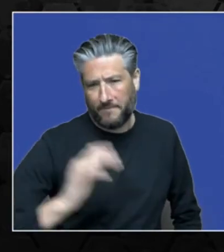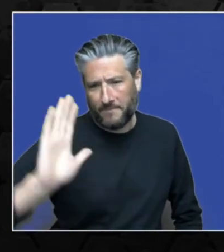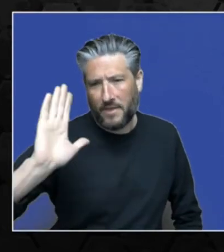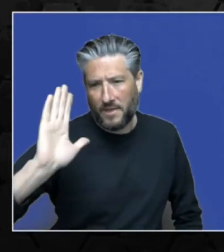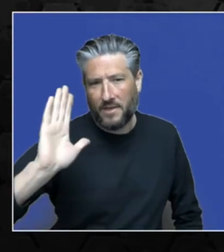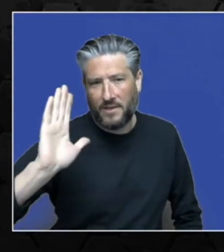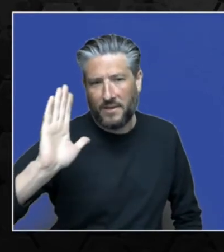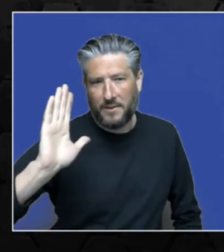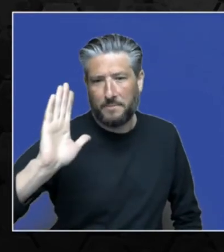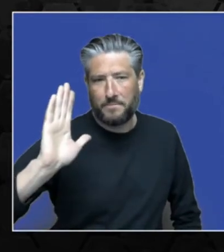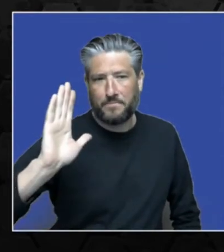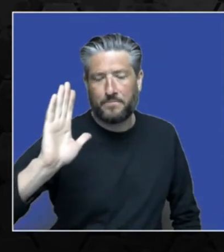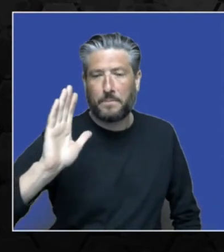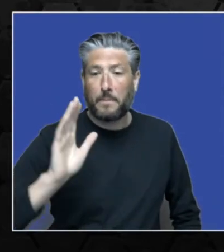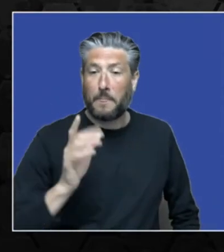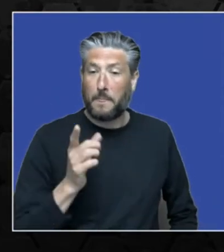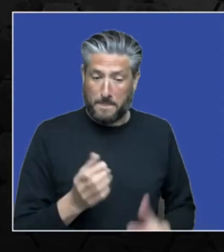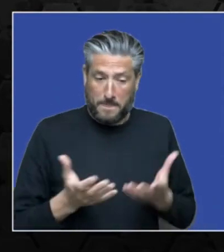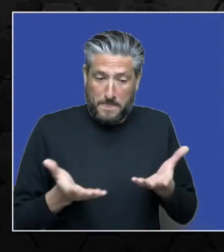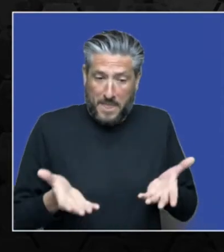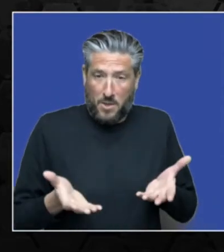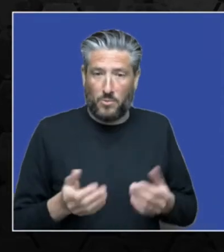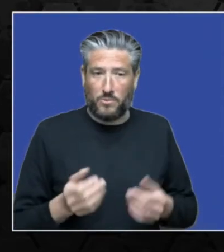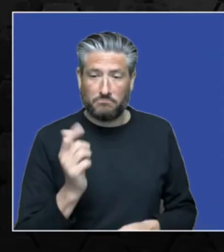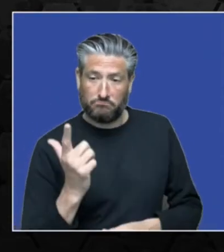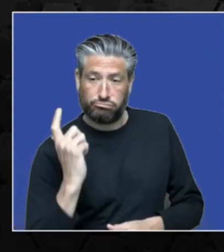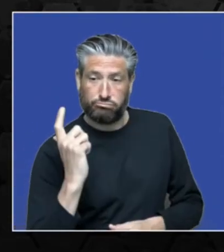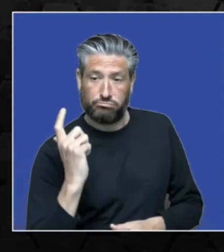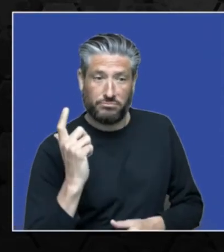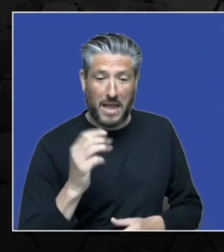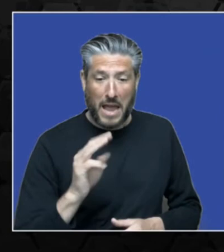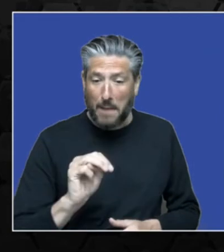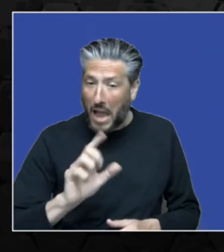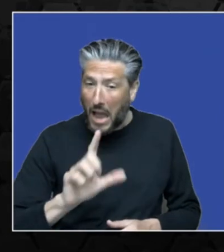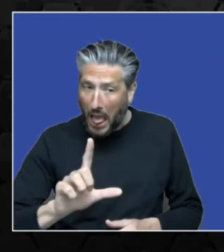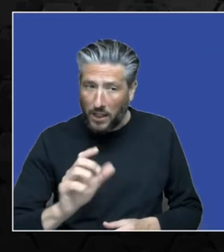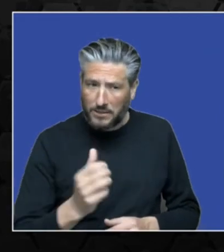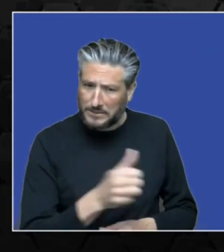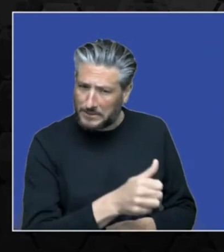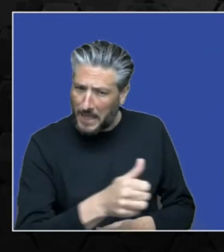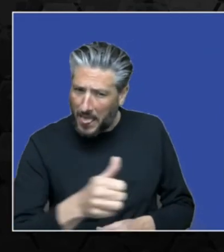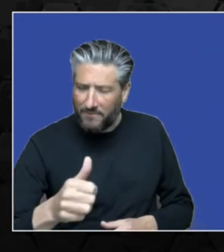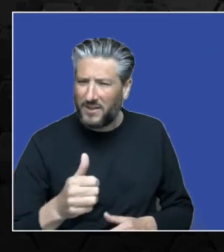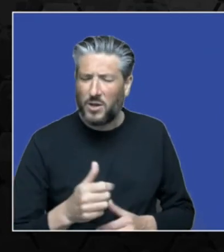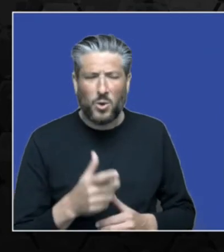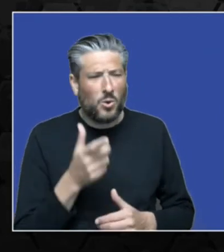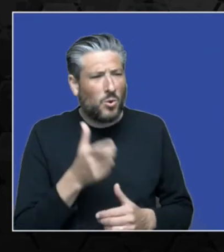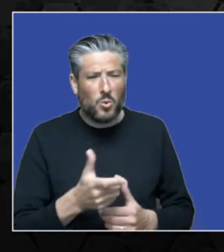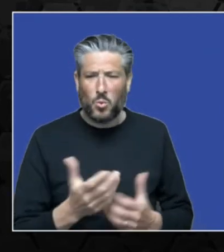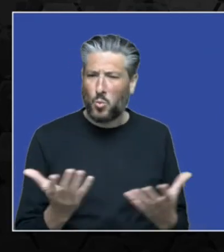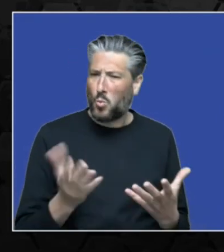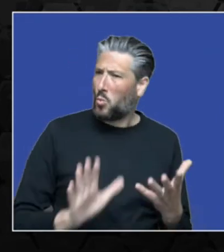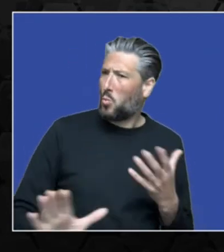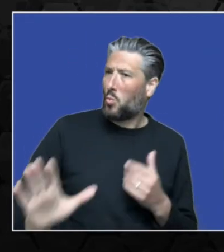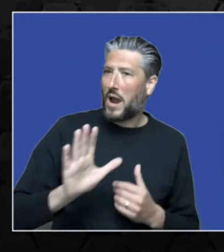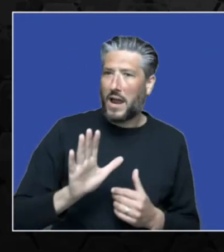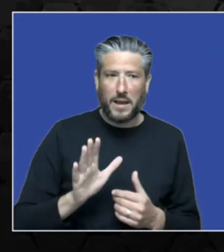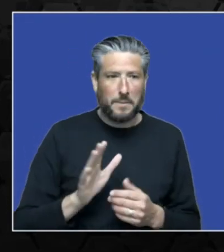getting started with machine learning, do you have some tips on where they can get started? Some videos or maybe some